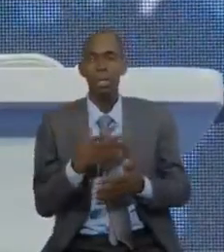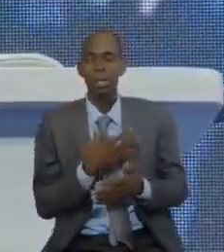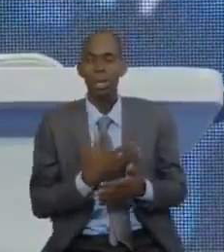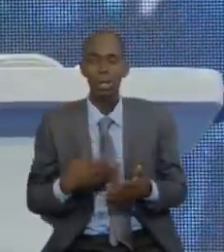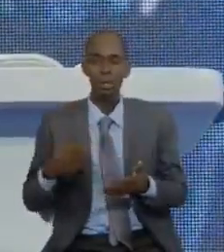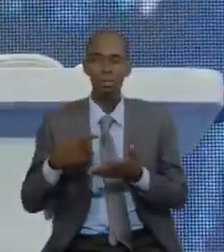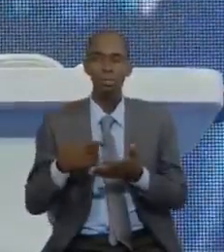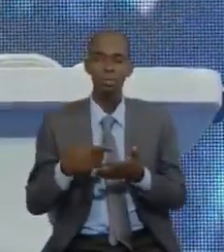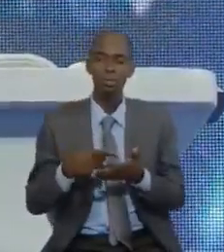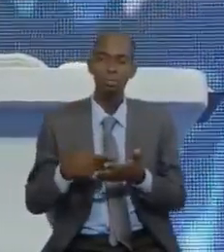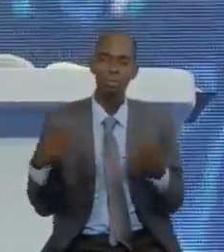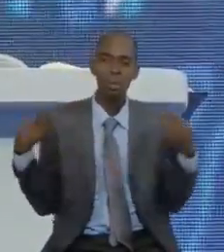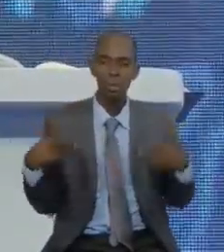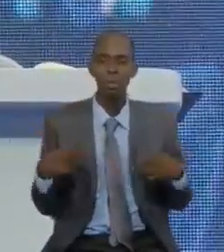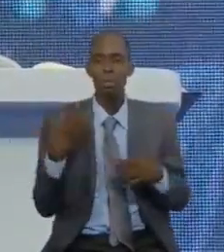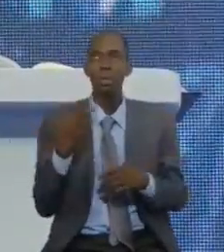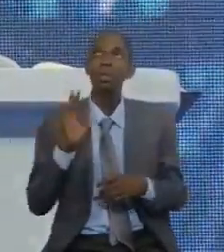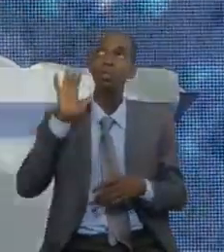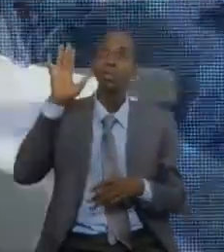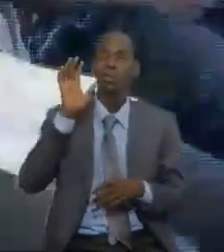his cross.